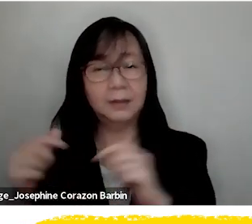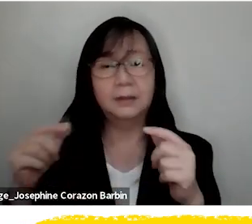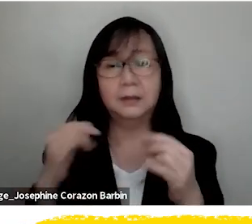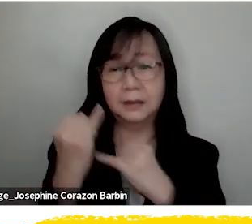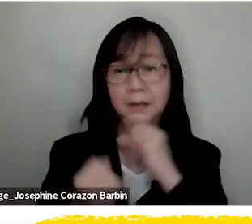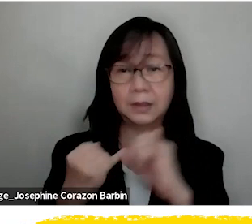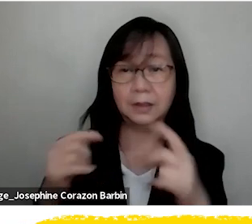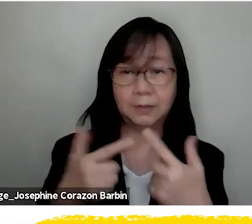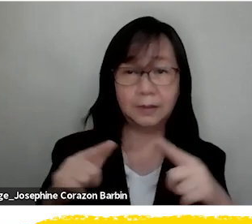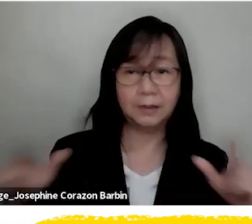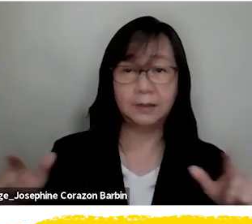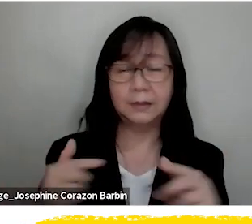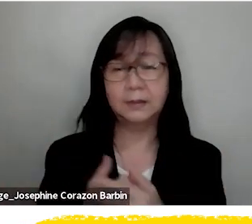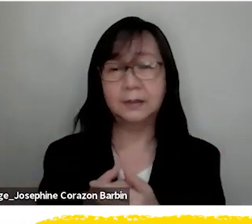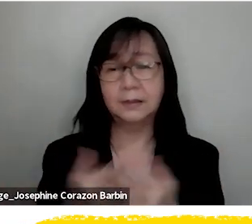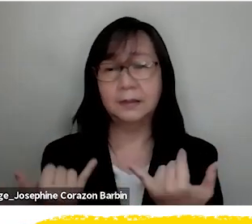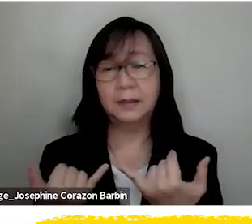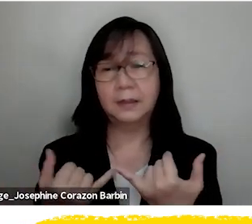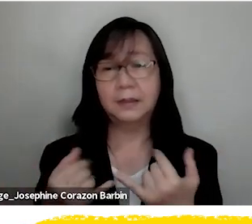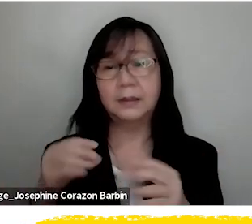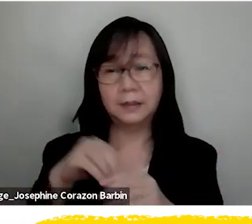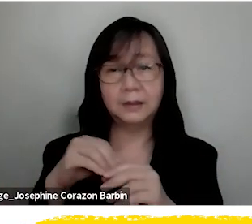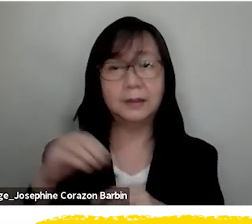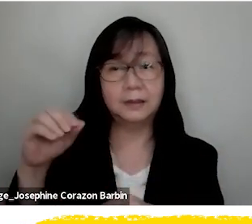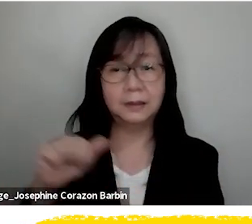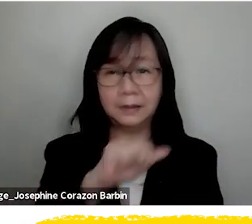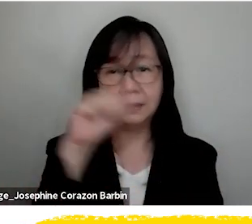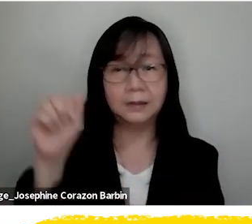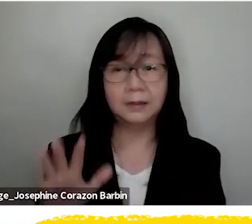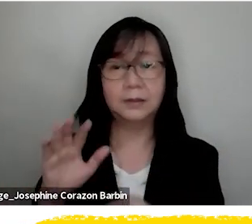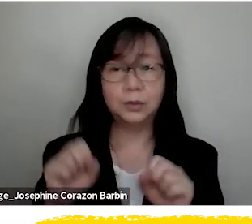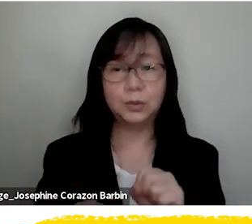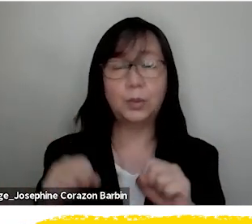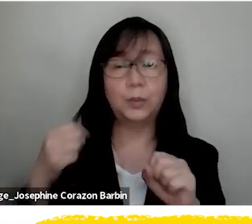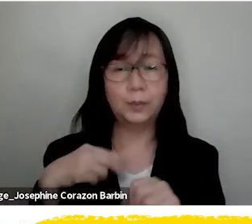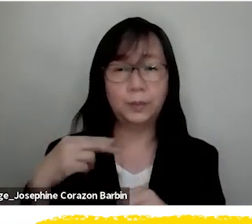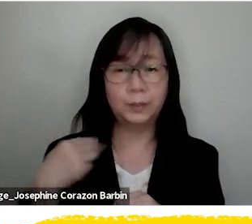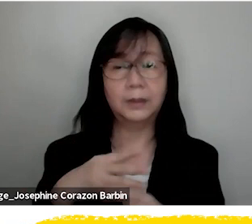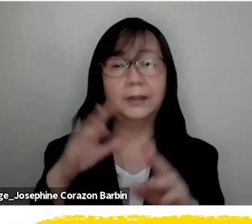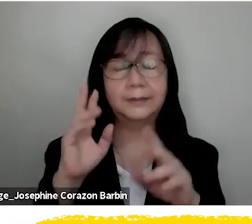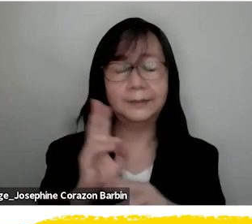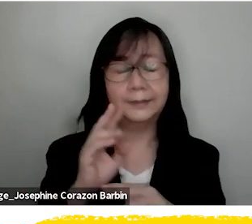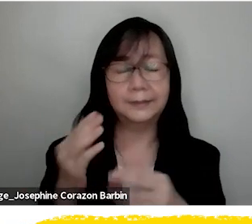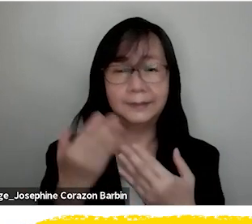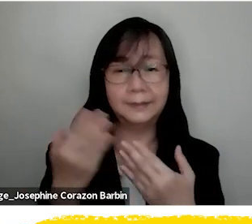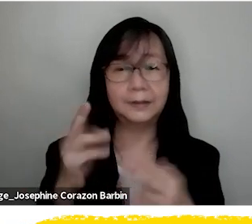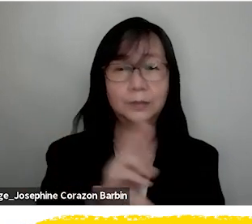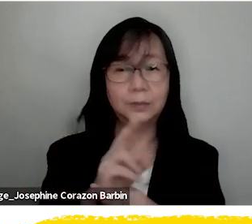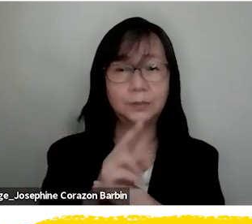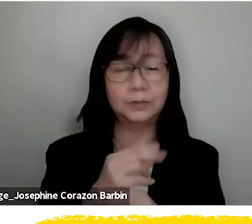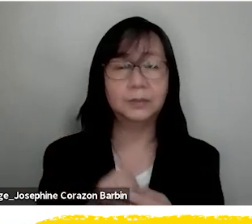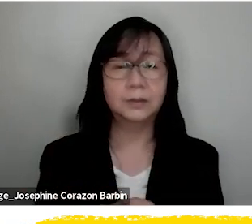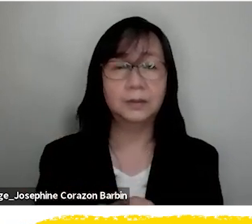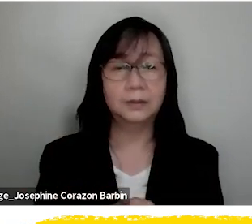in particular in countries in Asia, so that it can be easier to use it at the national level. And I forgot